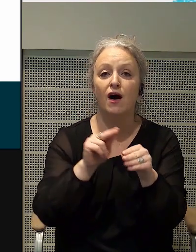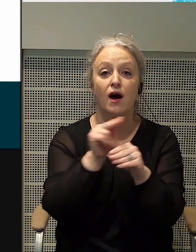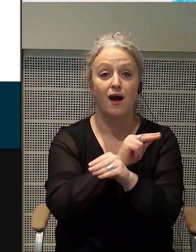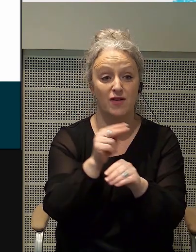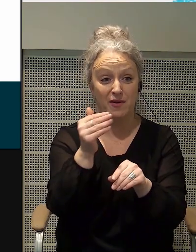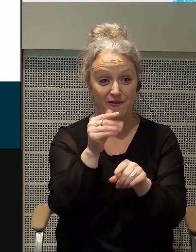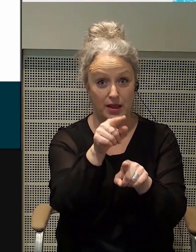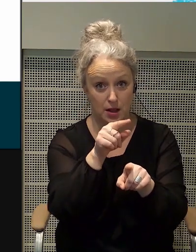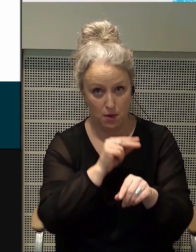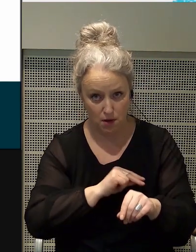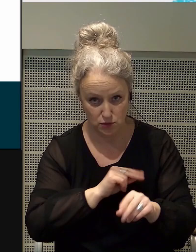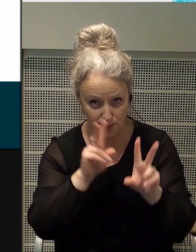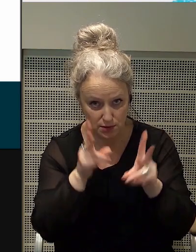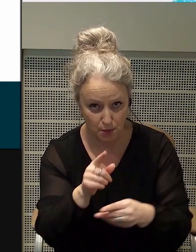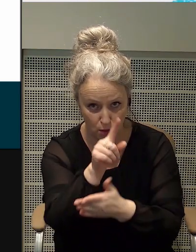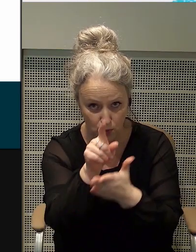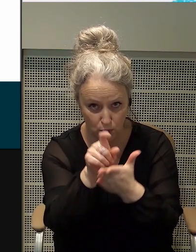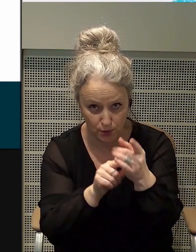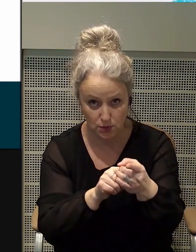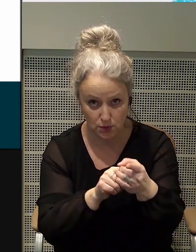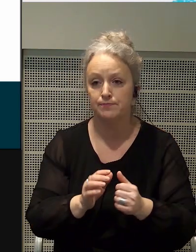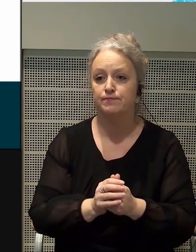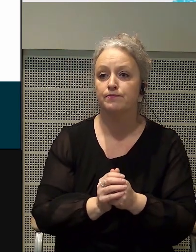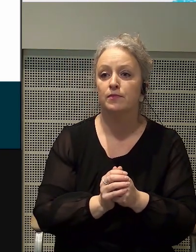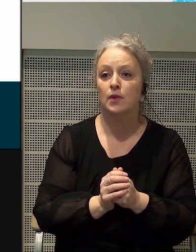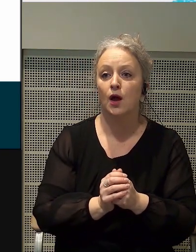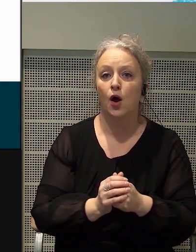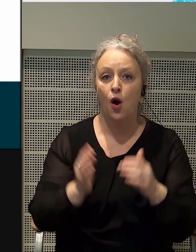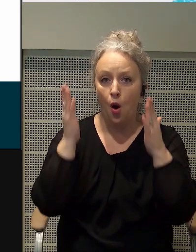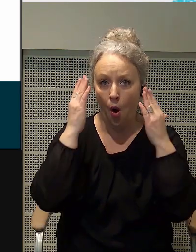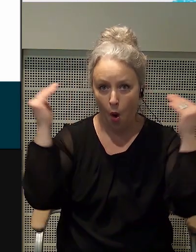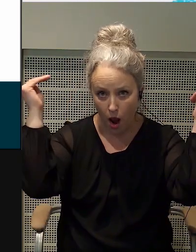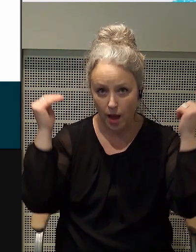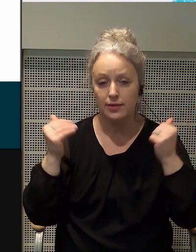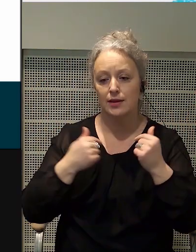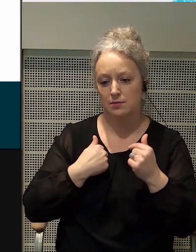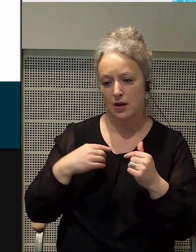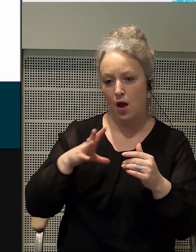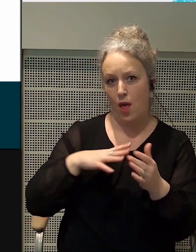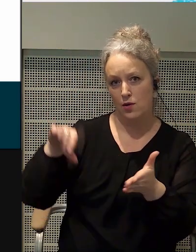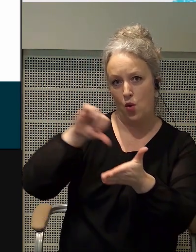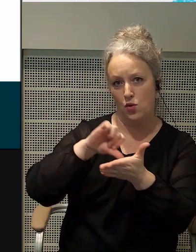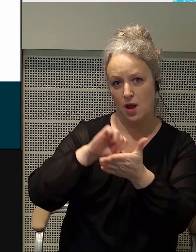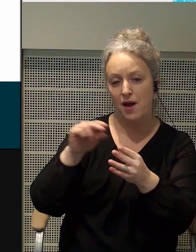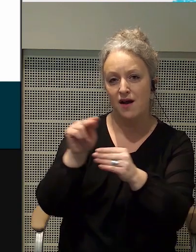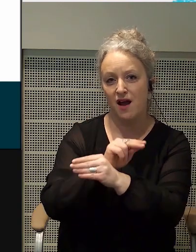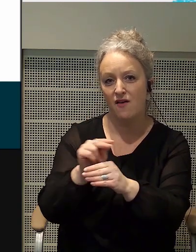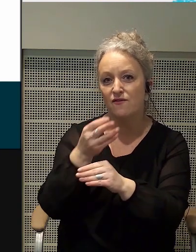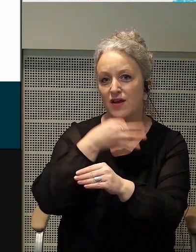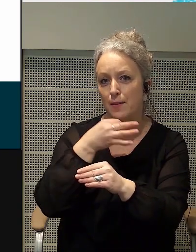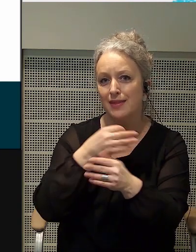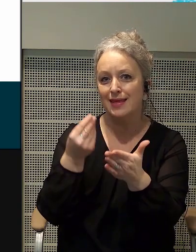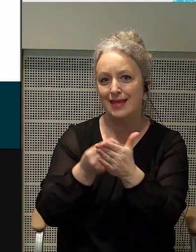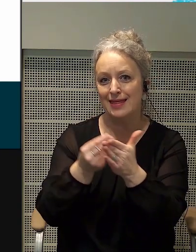lot of it, and many times I'm not so happy about the way it is used because they might not always pick the